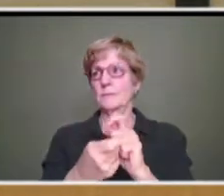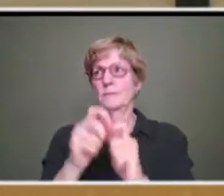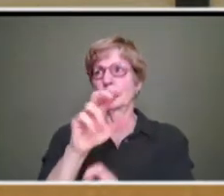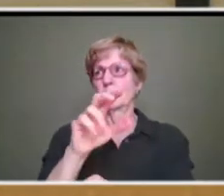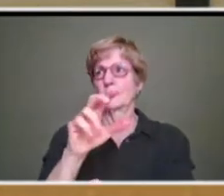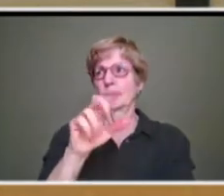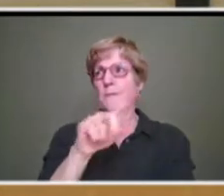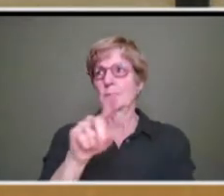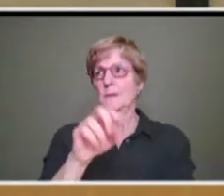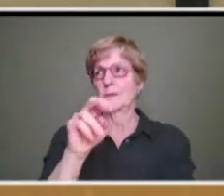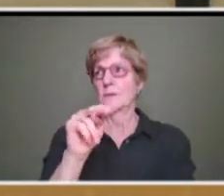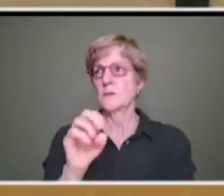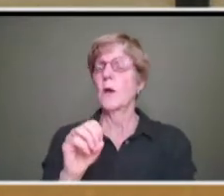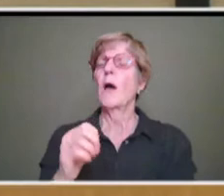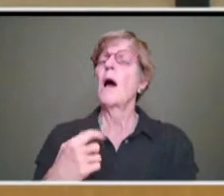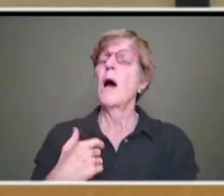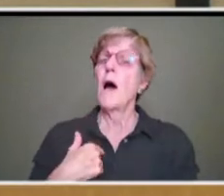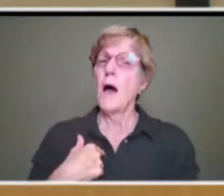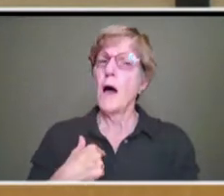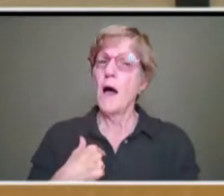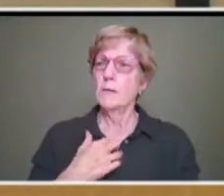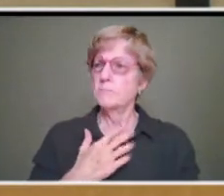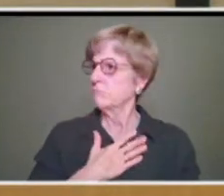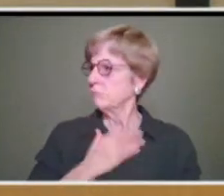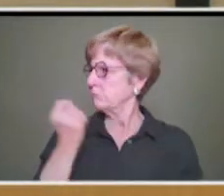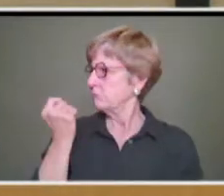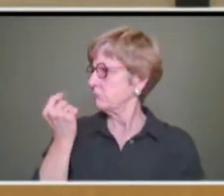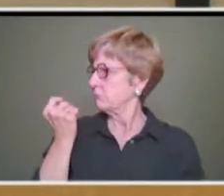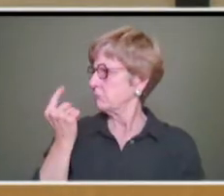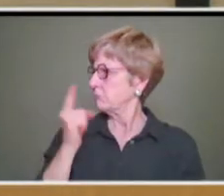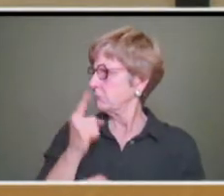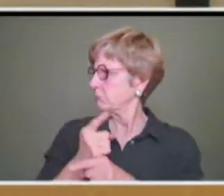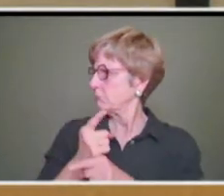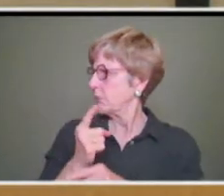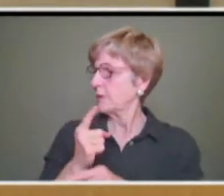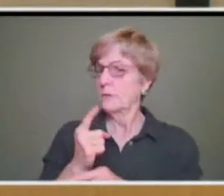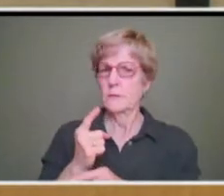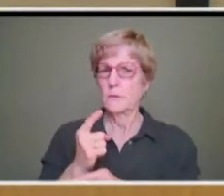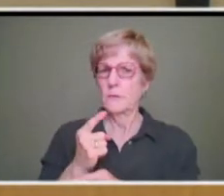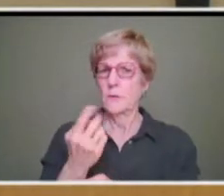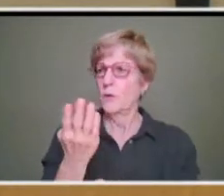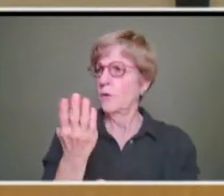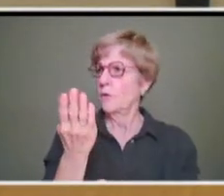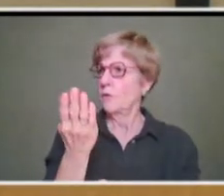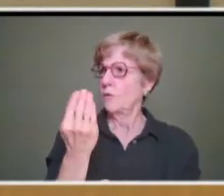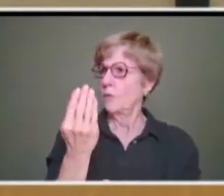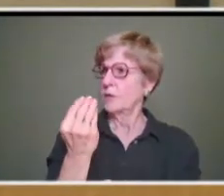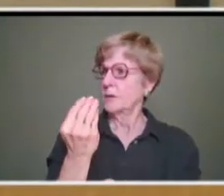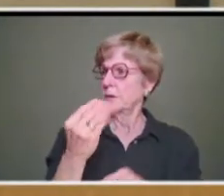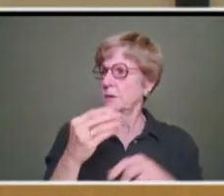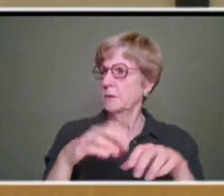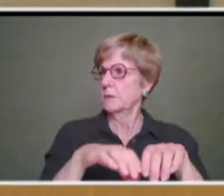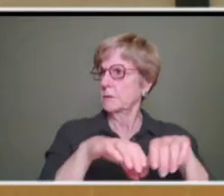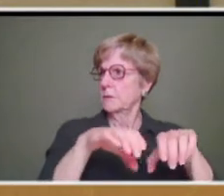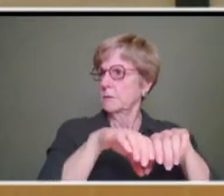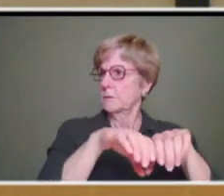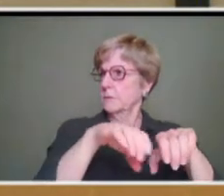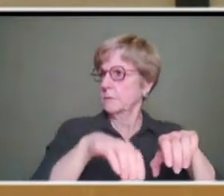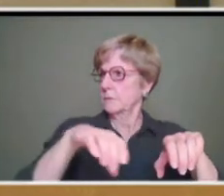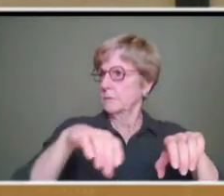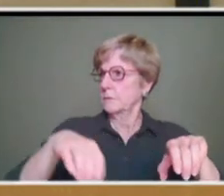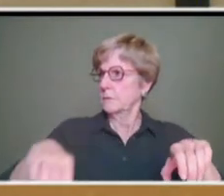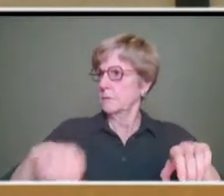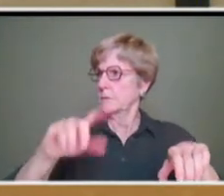it I I understand you know there are what 14 detached Townhomes that you want to